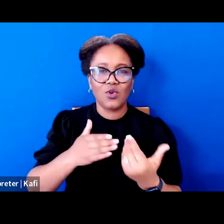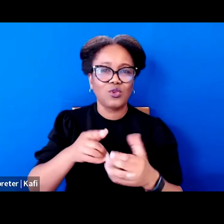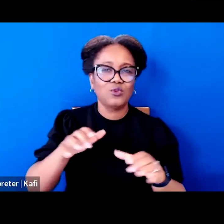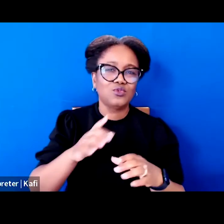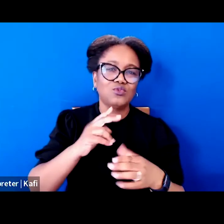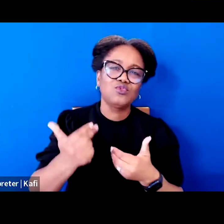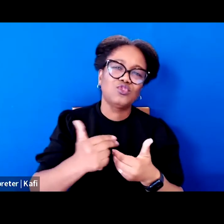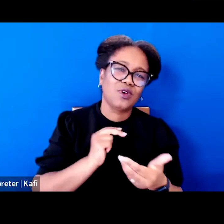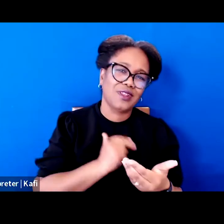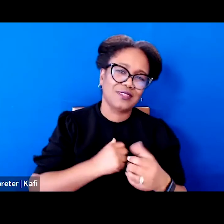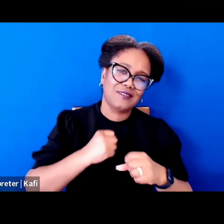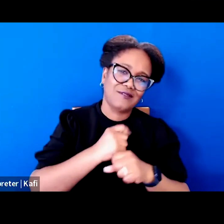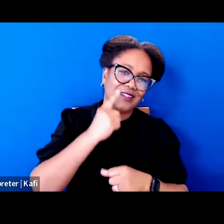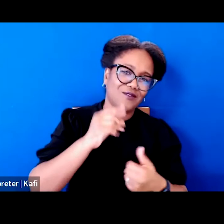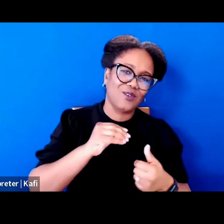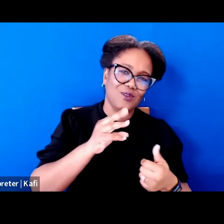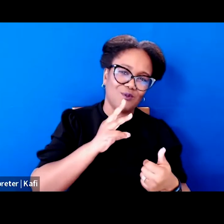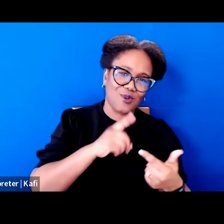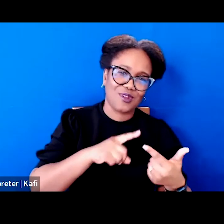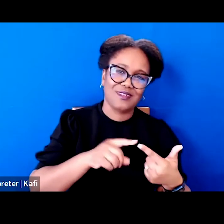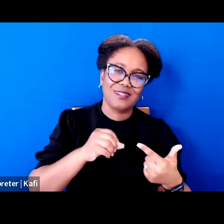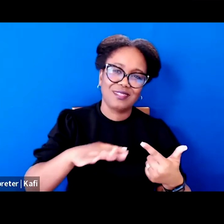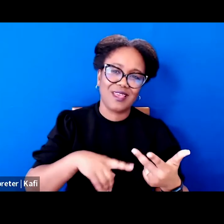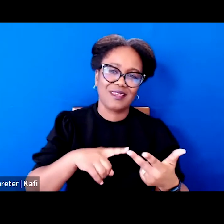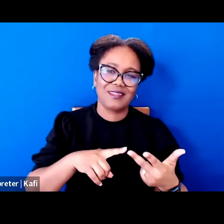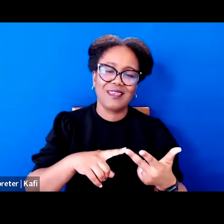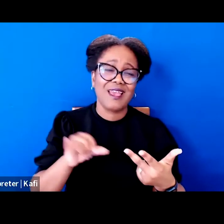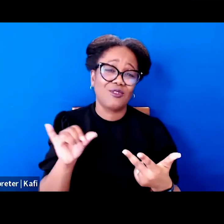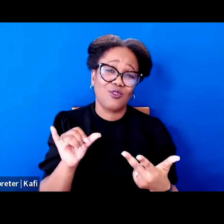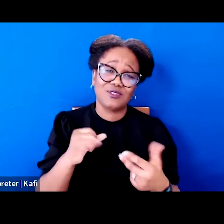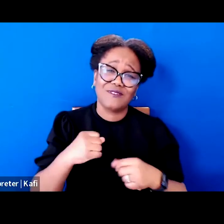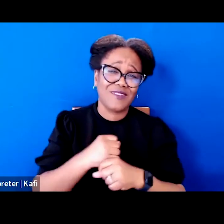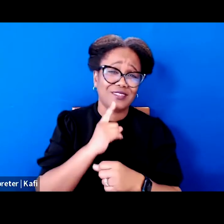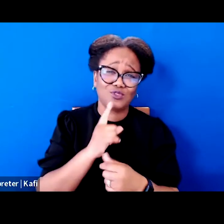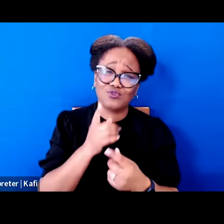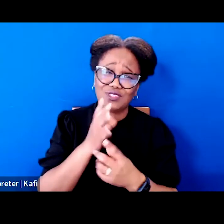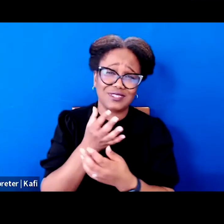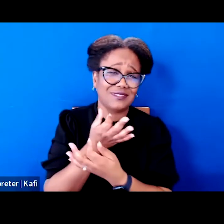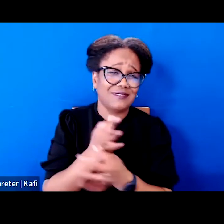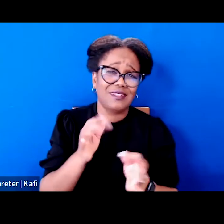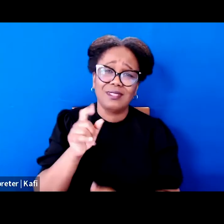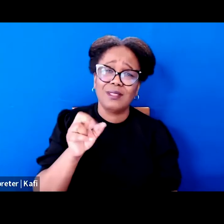water, and also fighting to save and liberate ourselves, because that's very much a part of